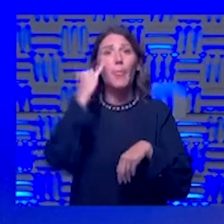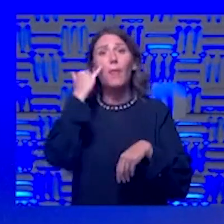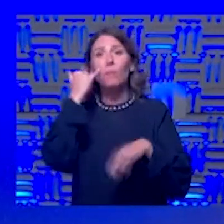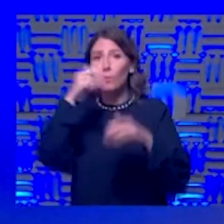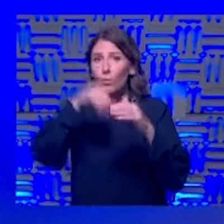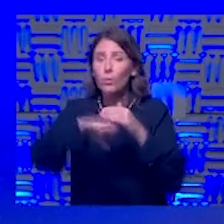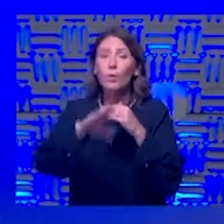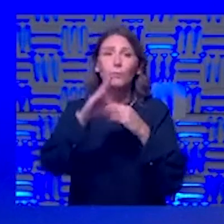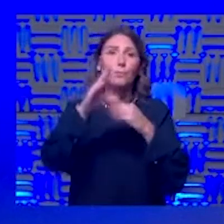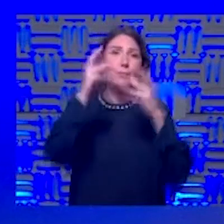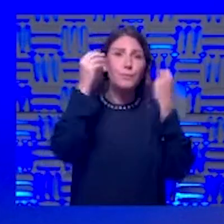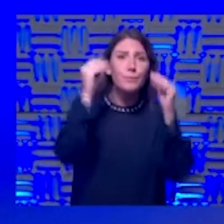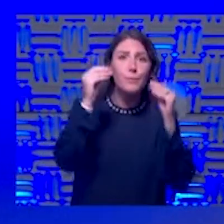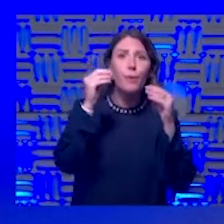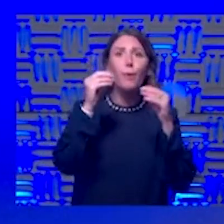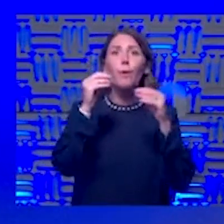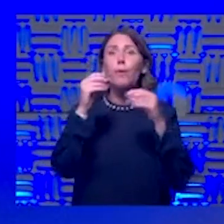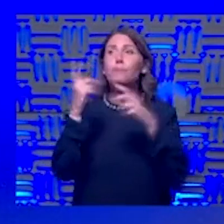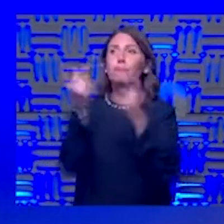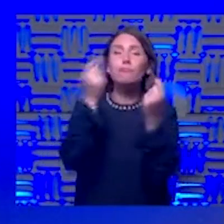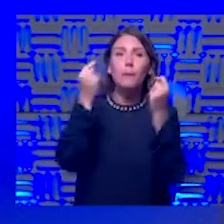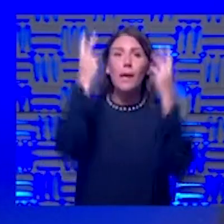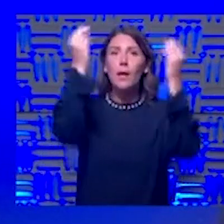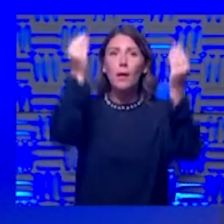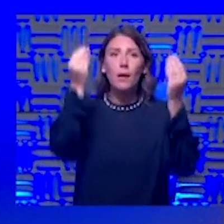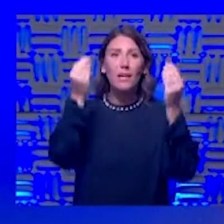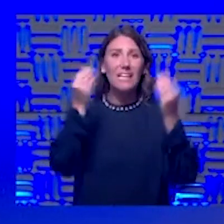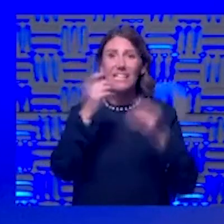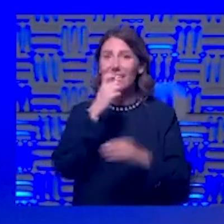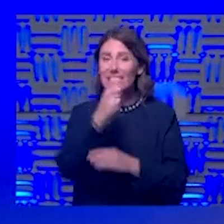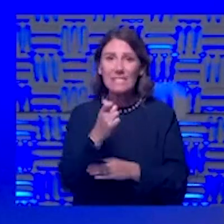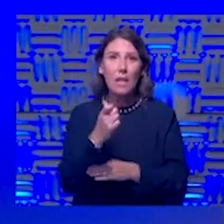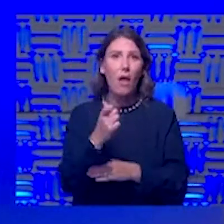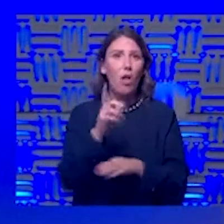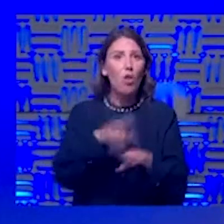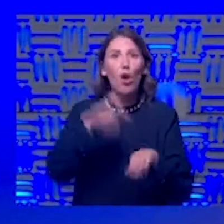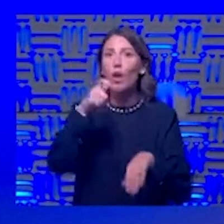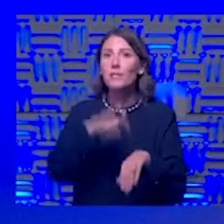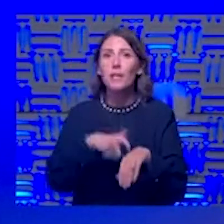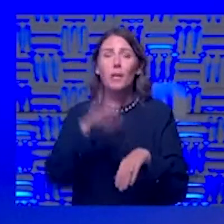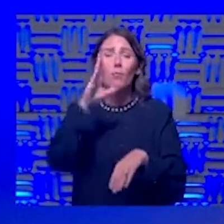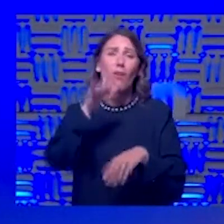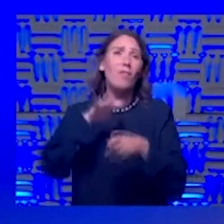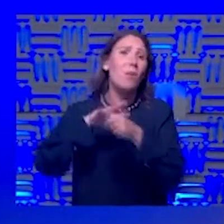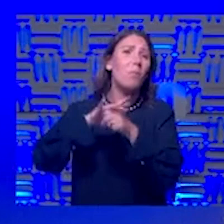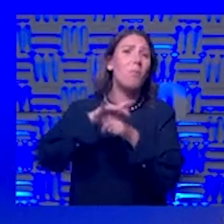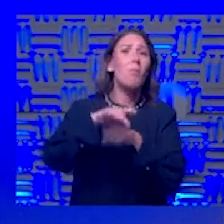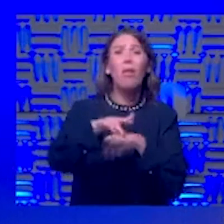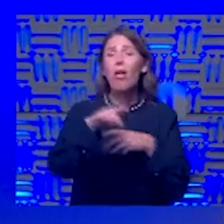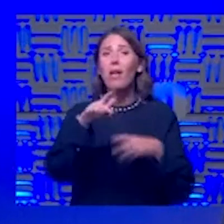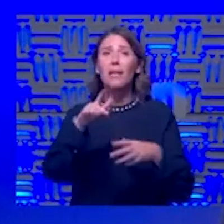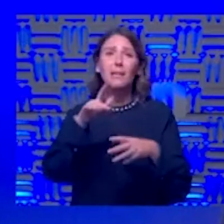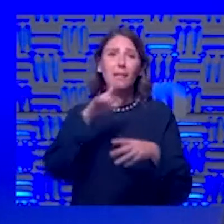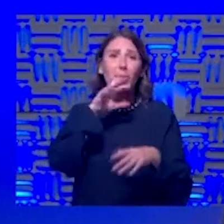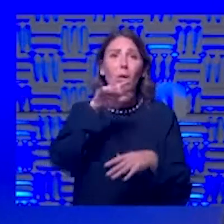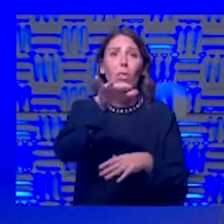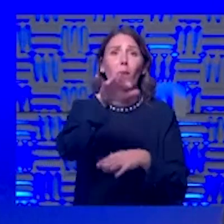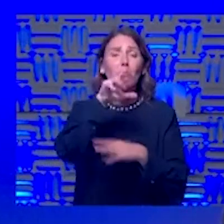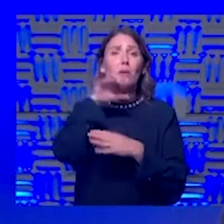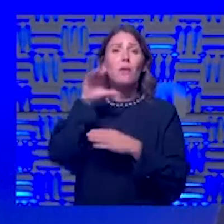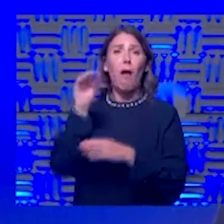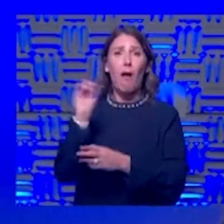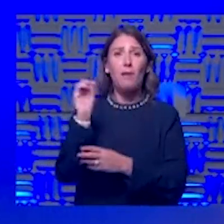going into a store, running an errand, things of that nature, it's not going to be that long. You will have plenty of gas exchange, so you're going to be able to get